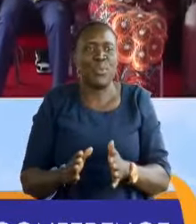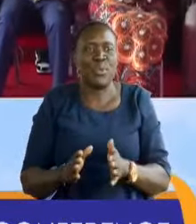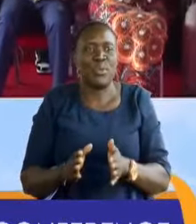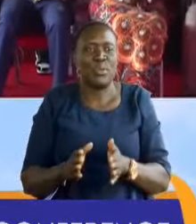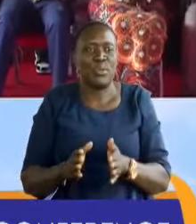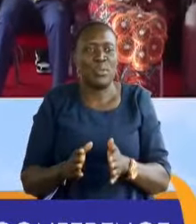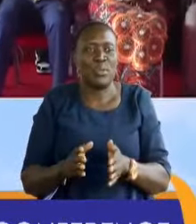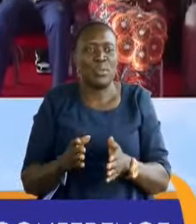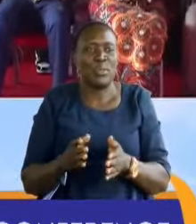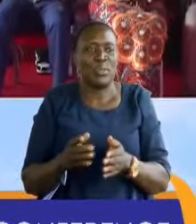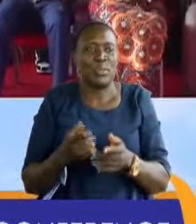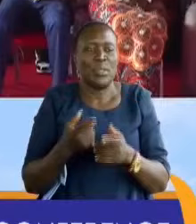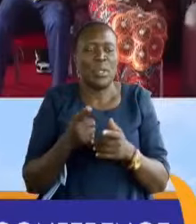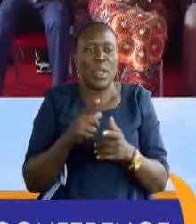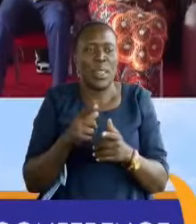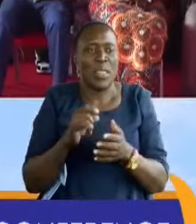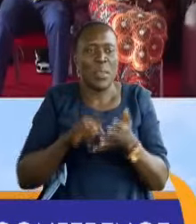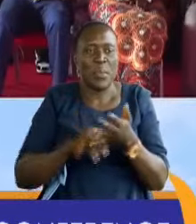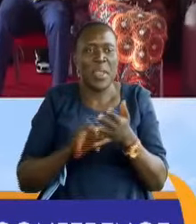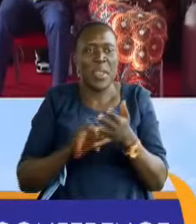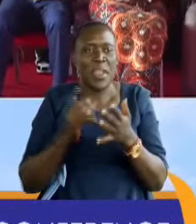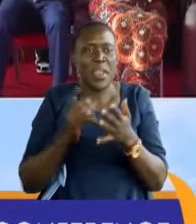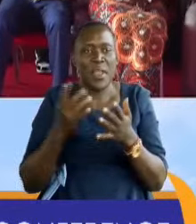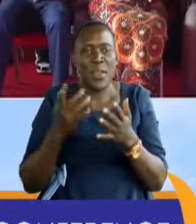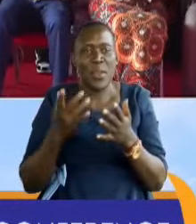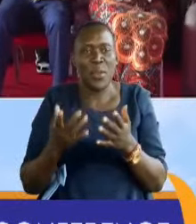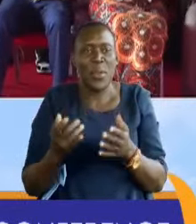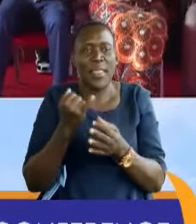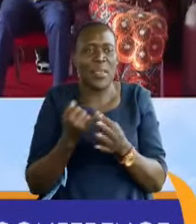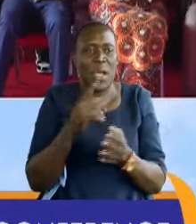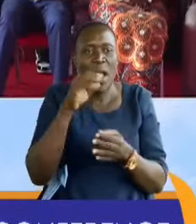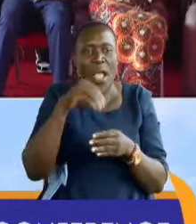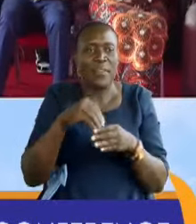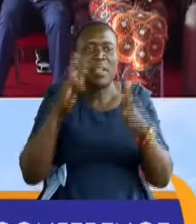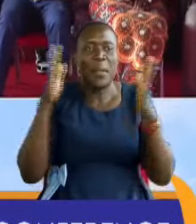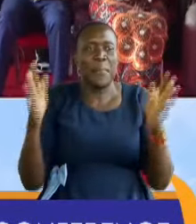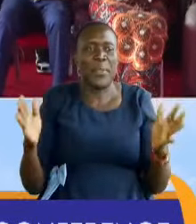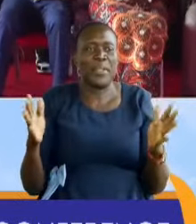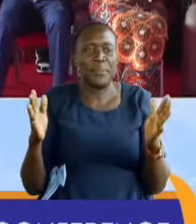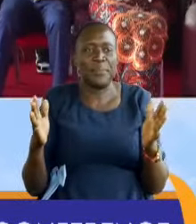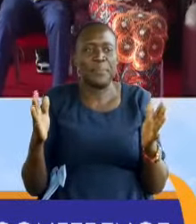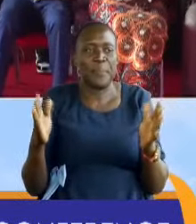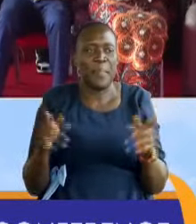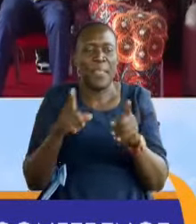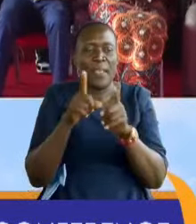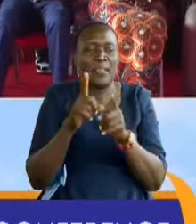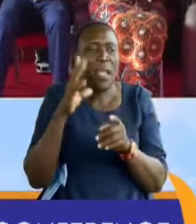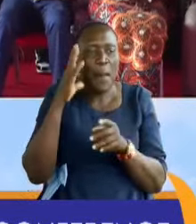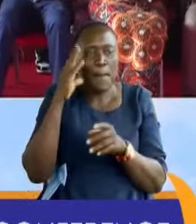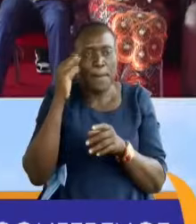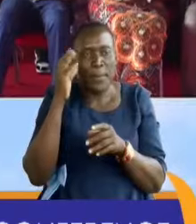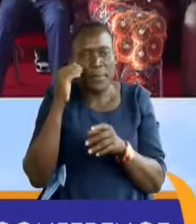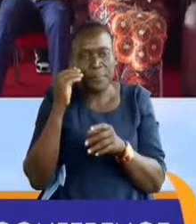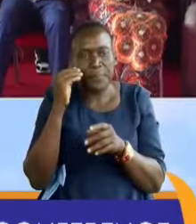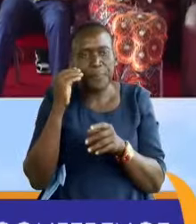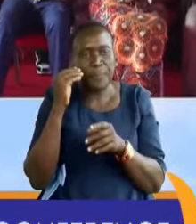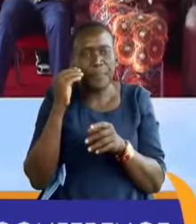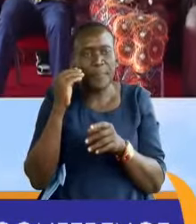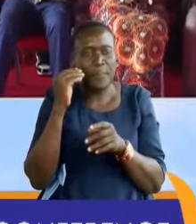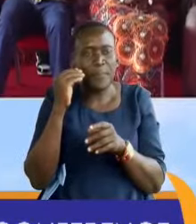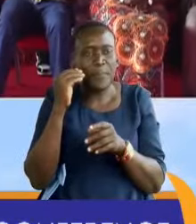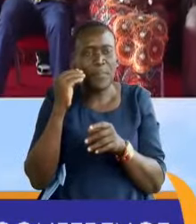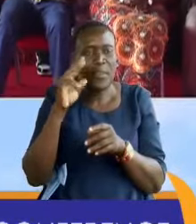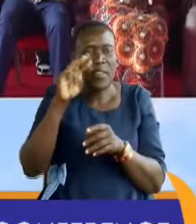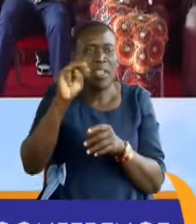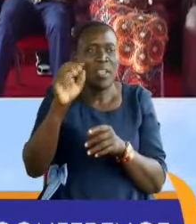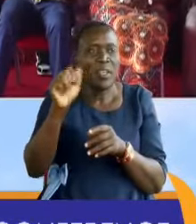Welcome Beatrice, and she's a great investor. The Honorable Moses Otieno Kajwang, she